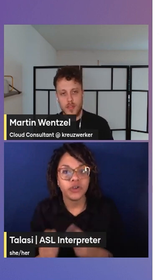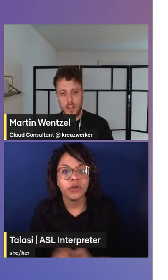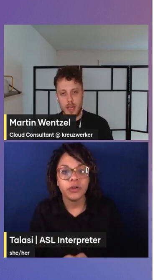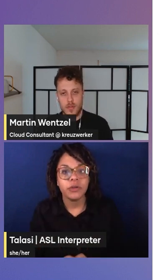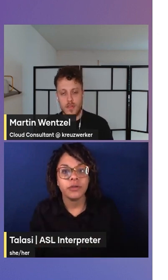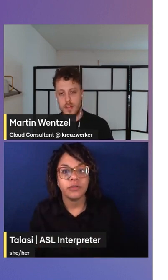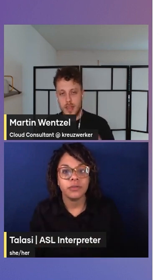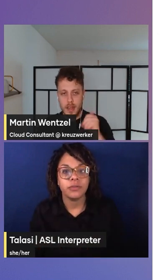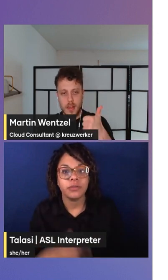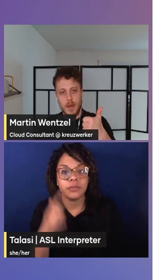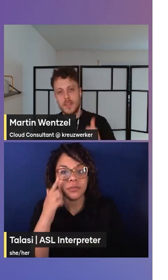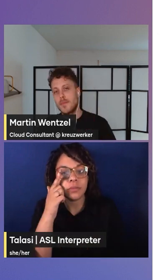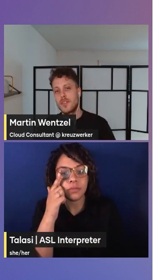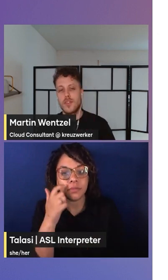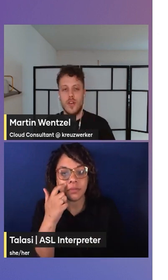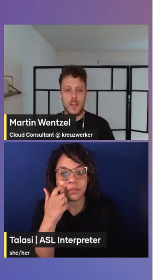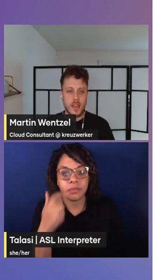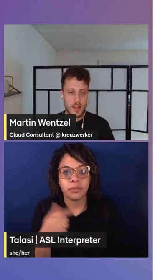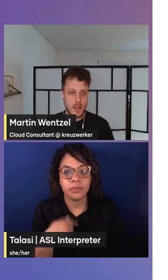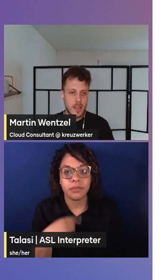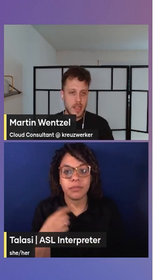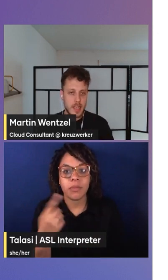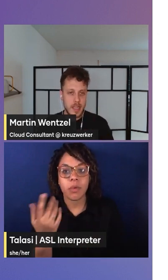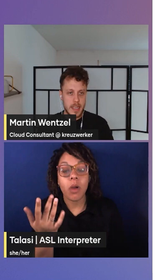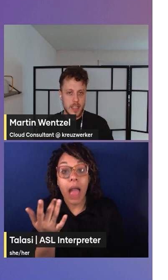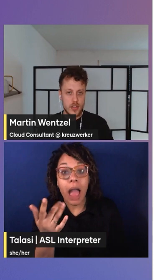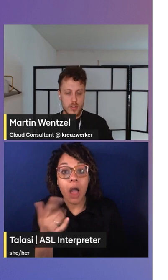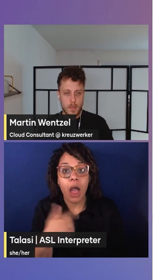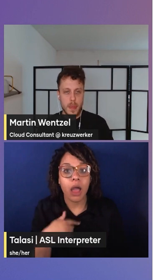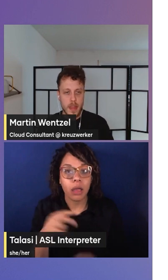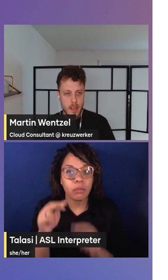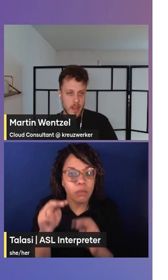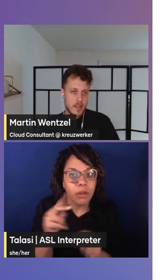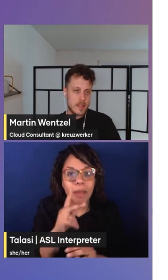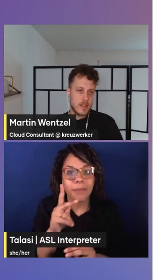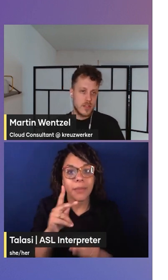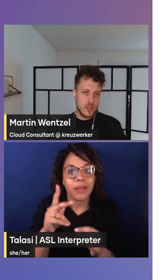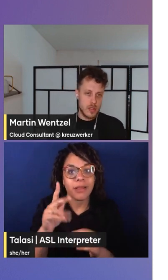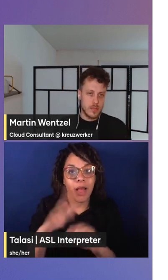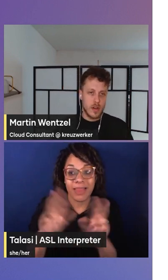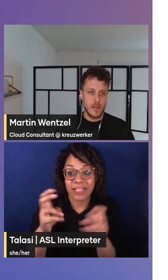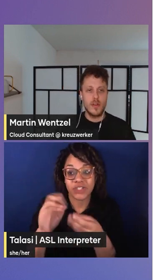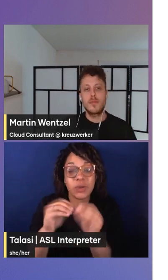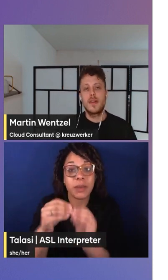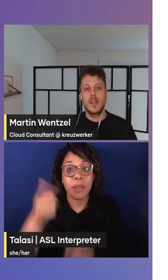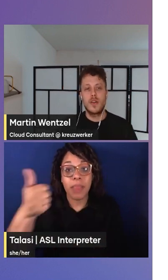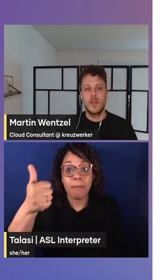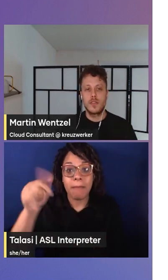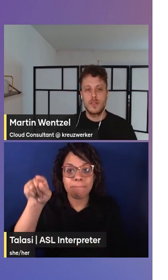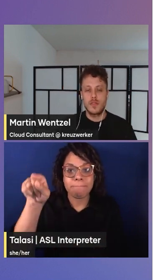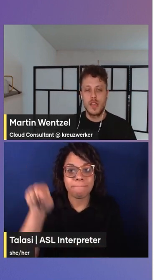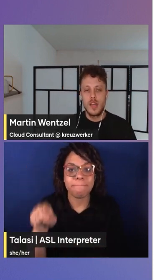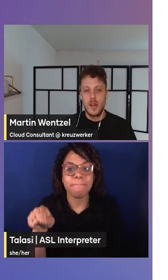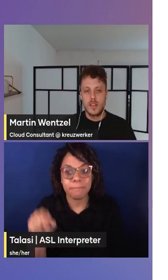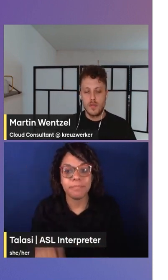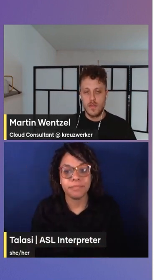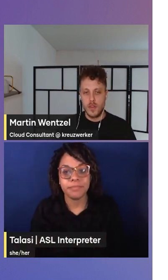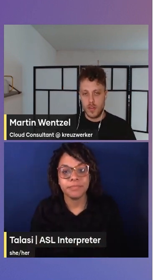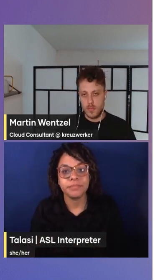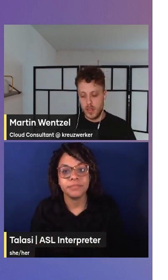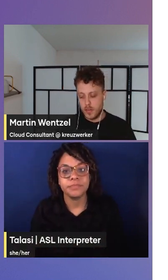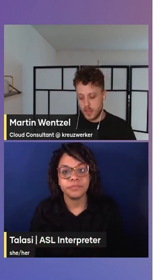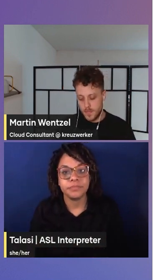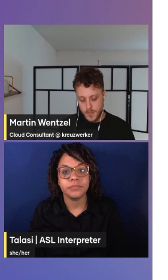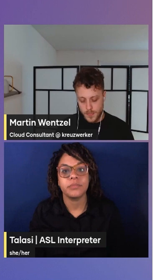by the number of thumbs up on the issue. It's support for Podman and also support for